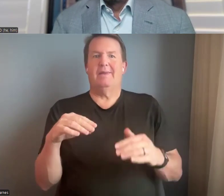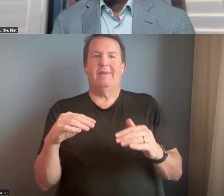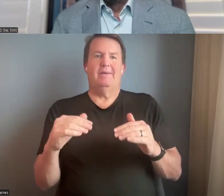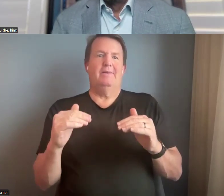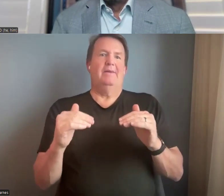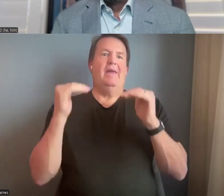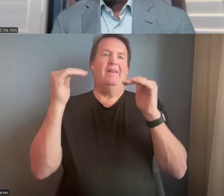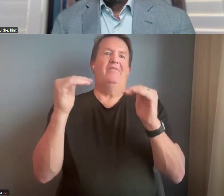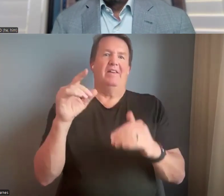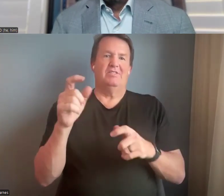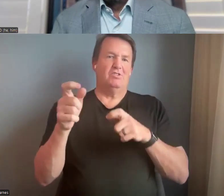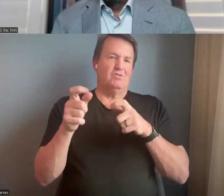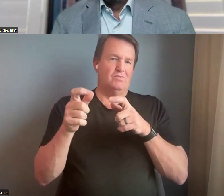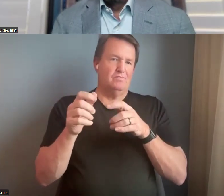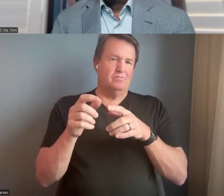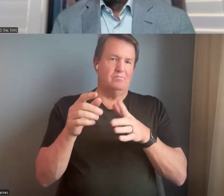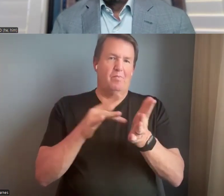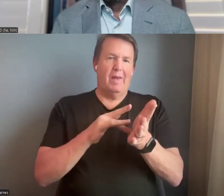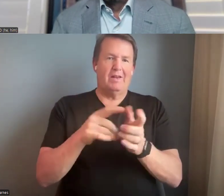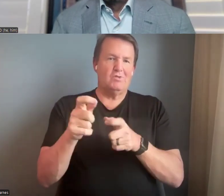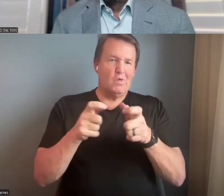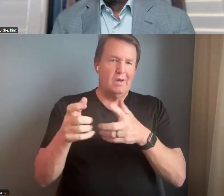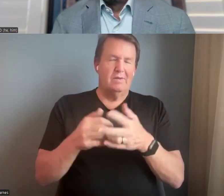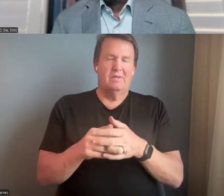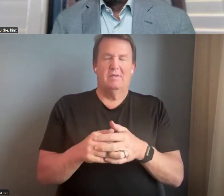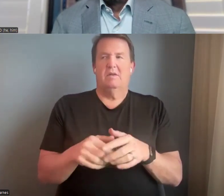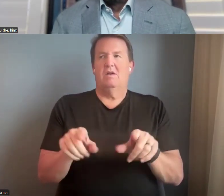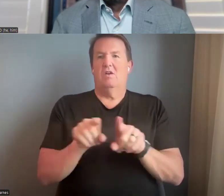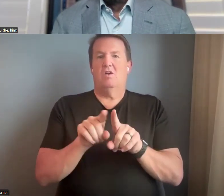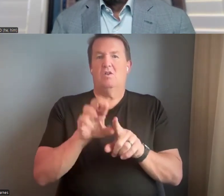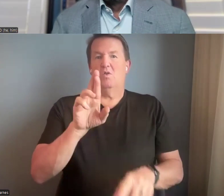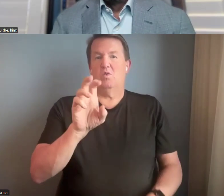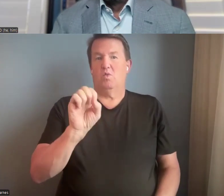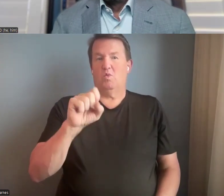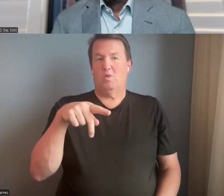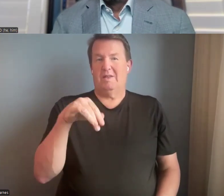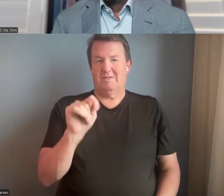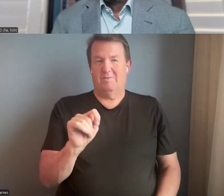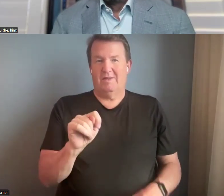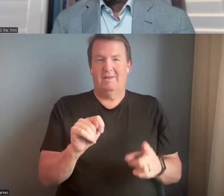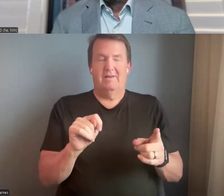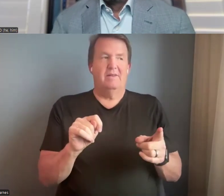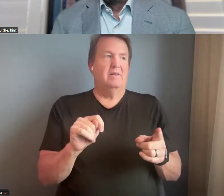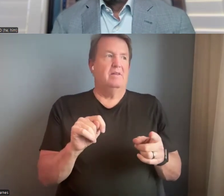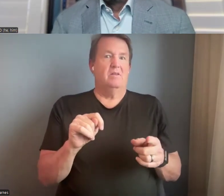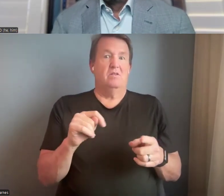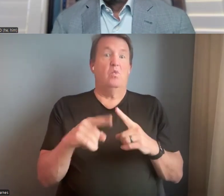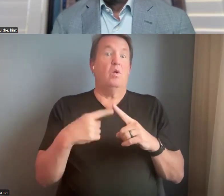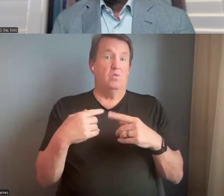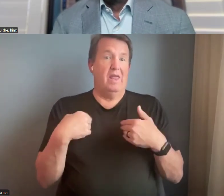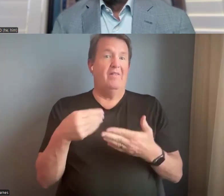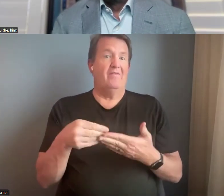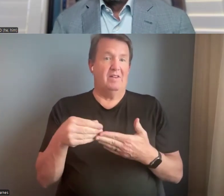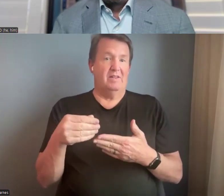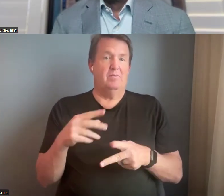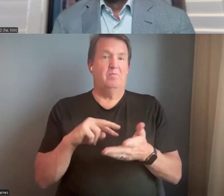between. And as I mentioned previously, we offer respite. However, that's when we have funding. So as we have funding, we'll give caregivers a